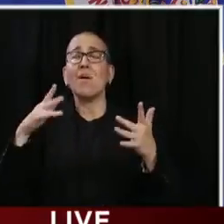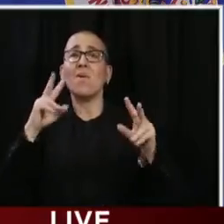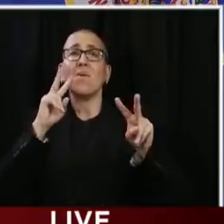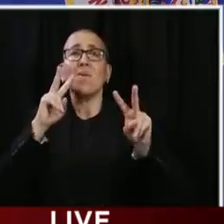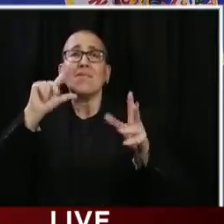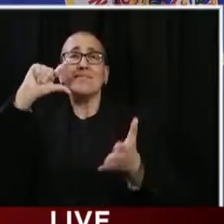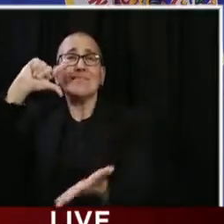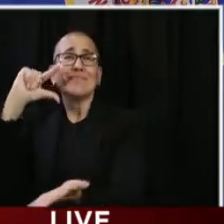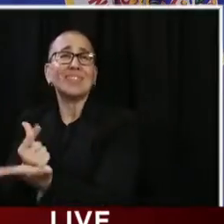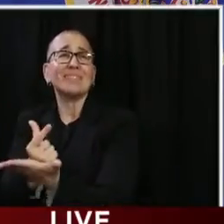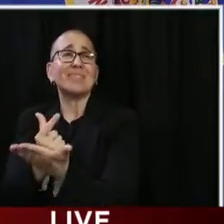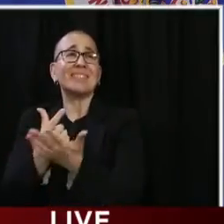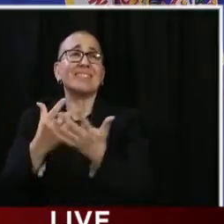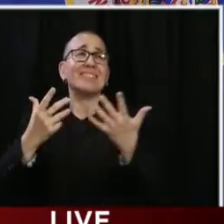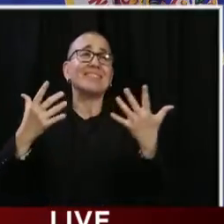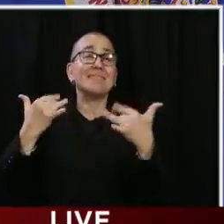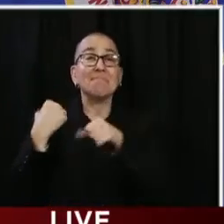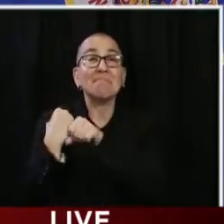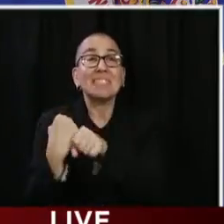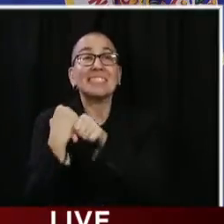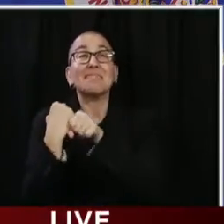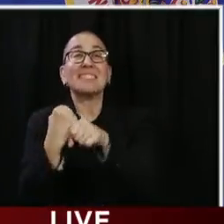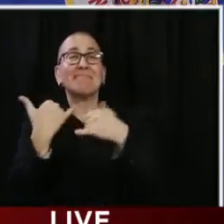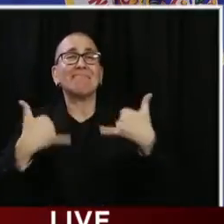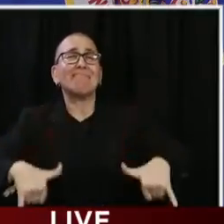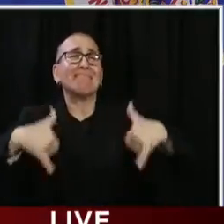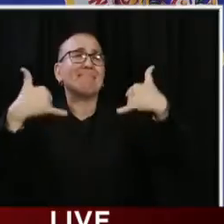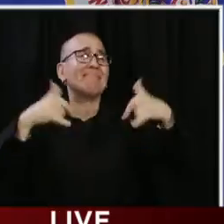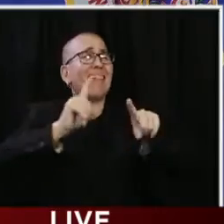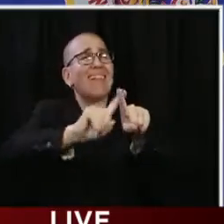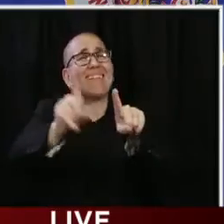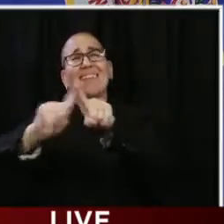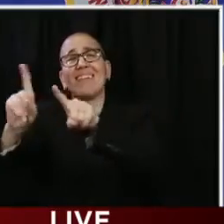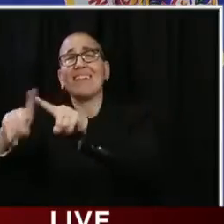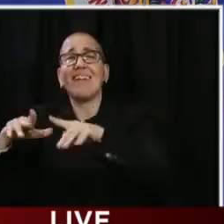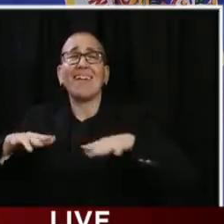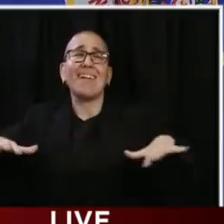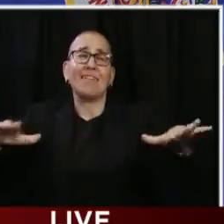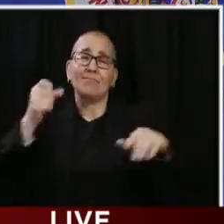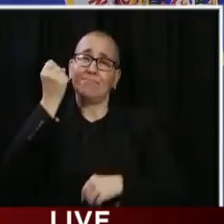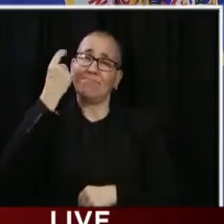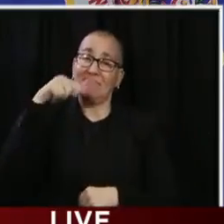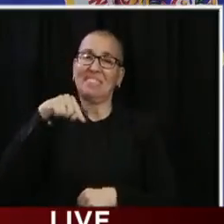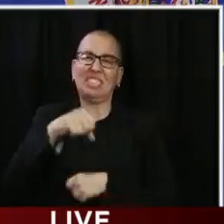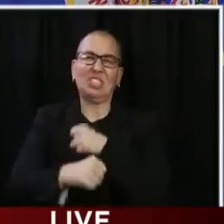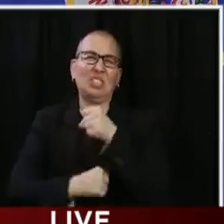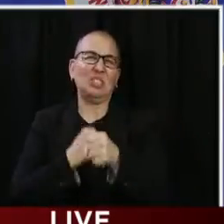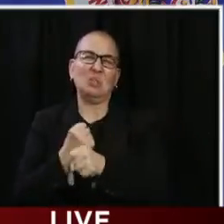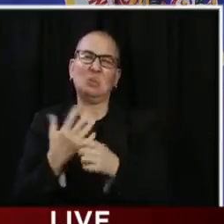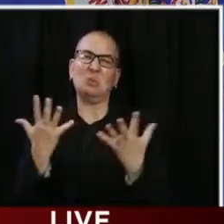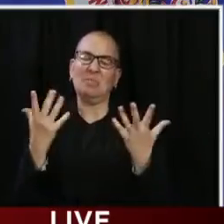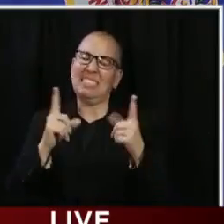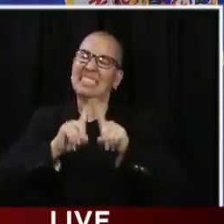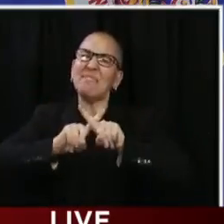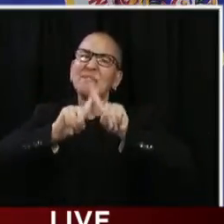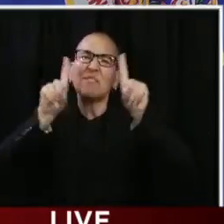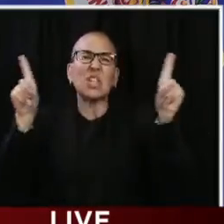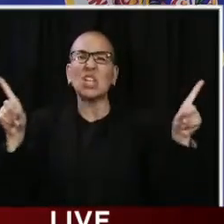backyard, and folks should be gathering together, this year is unlike any we've ever seen, and those challenges are